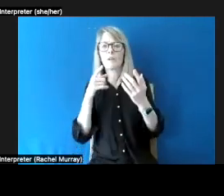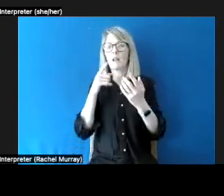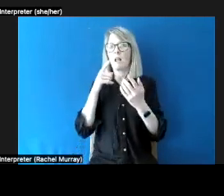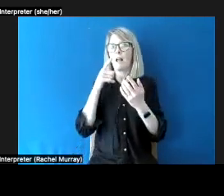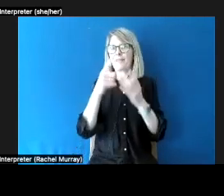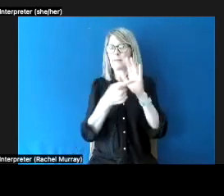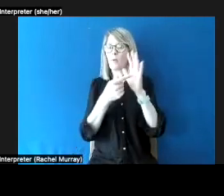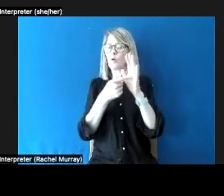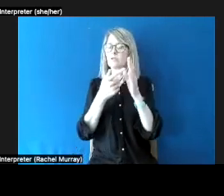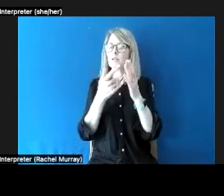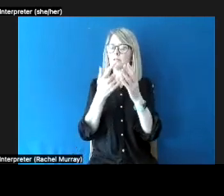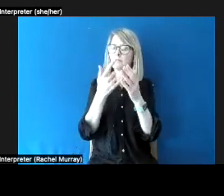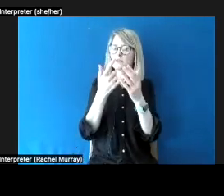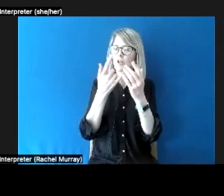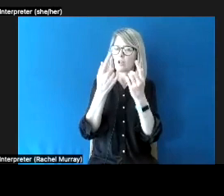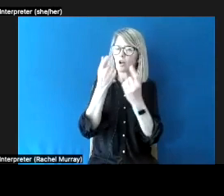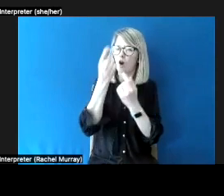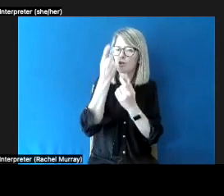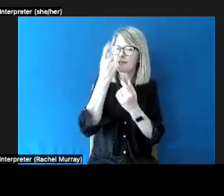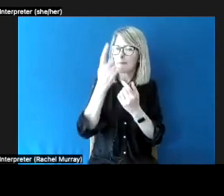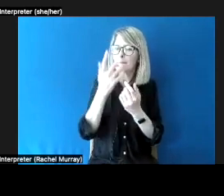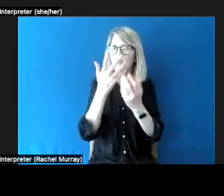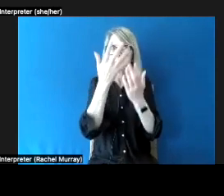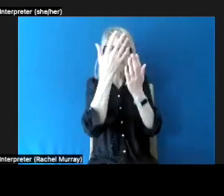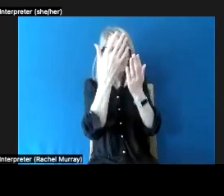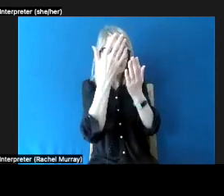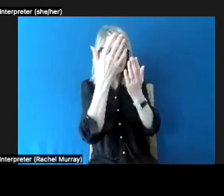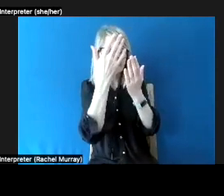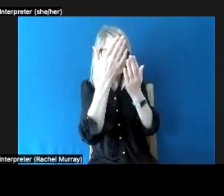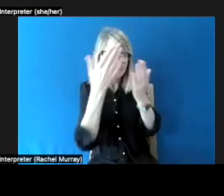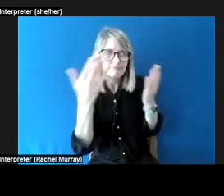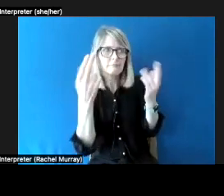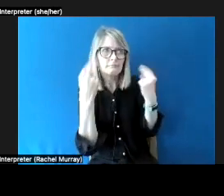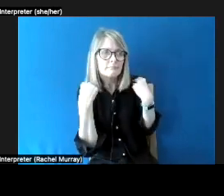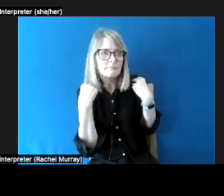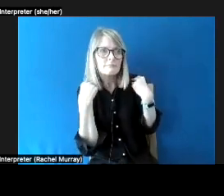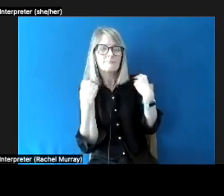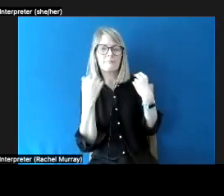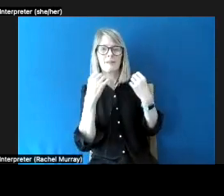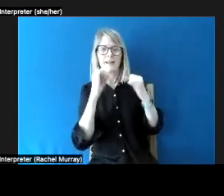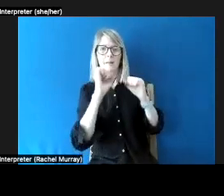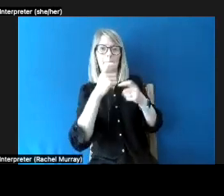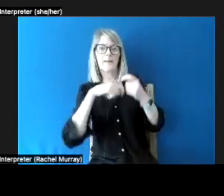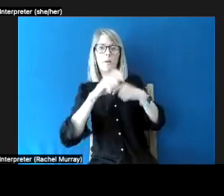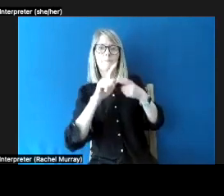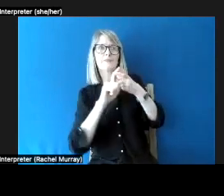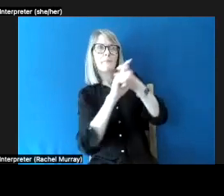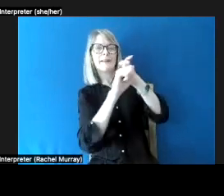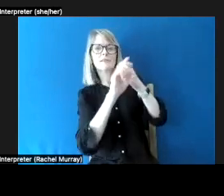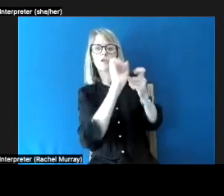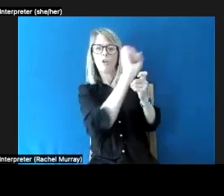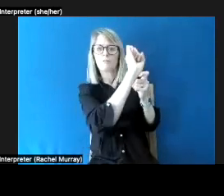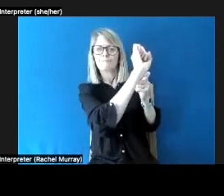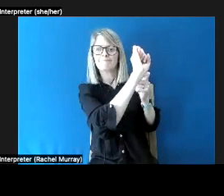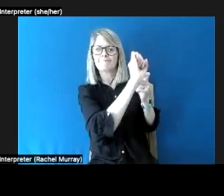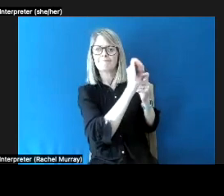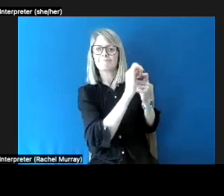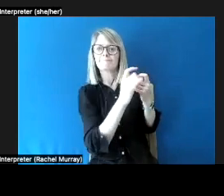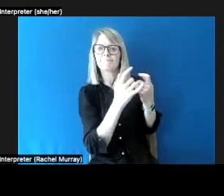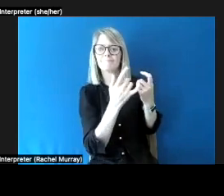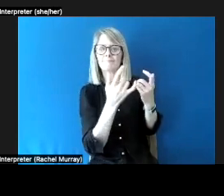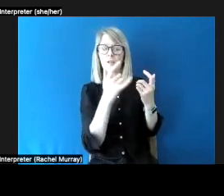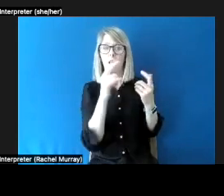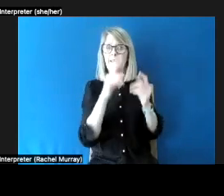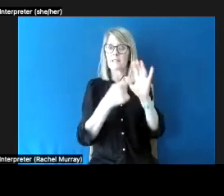subordination and dependent on the mother country. So that's a very important perspective